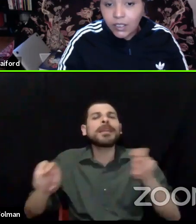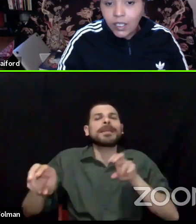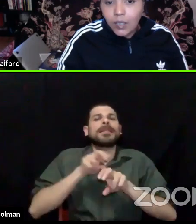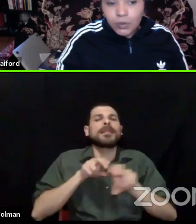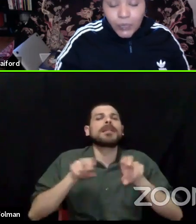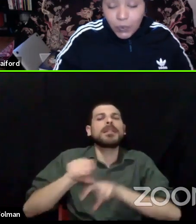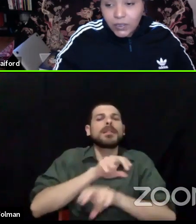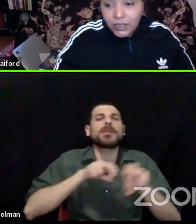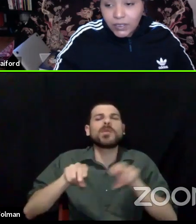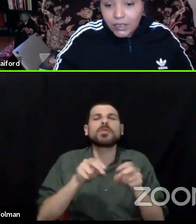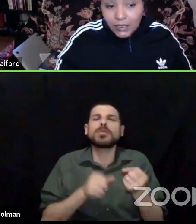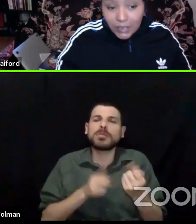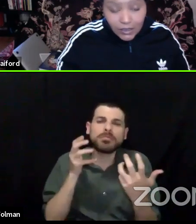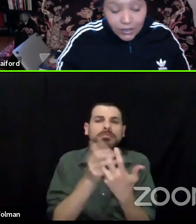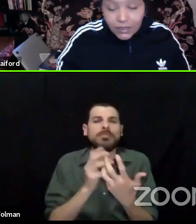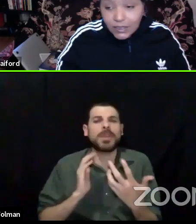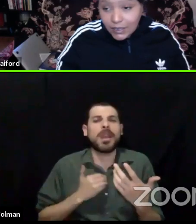community. People